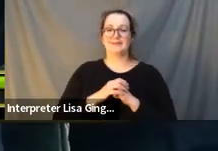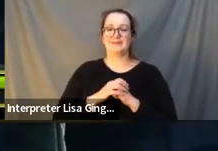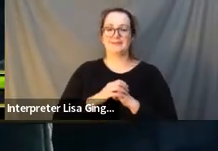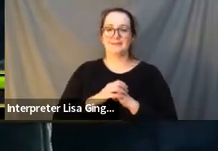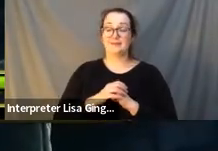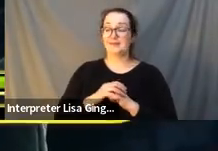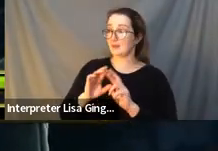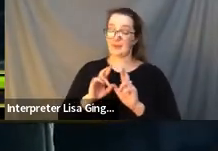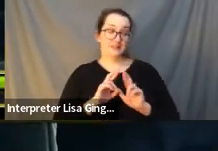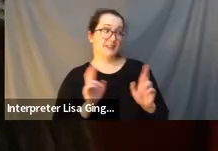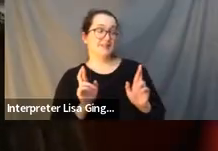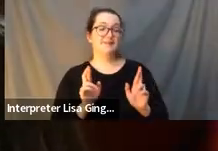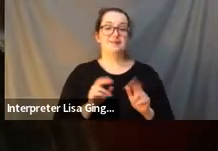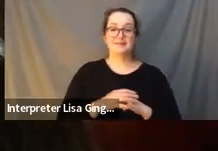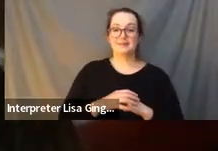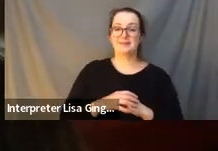Ready?